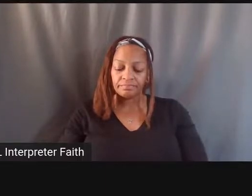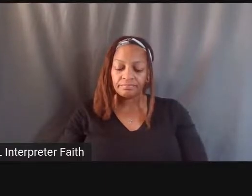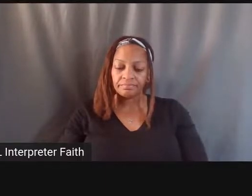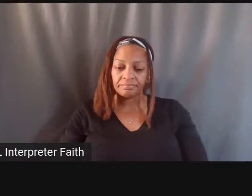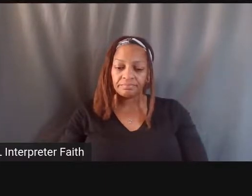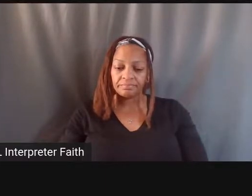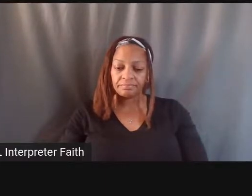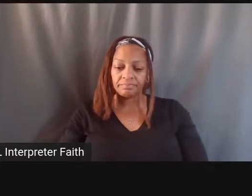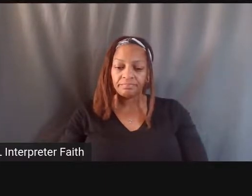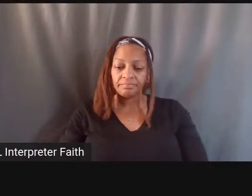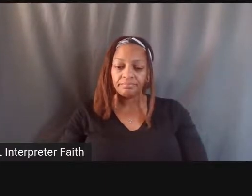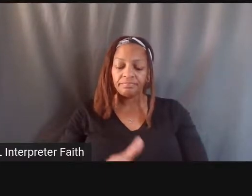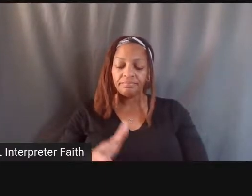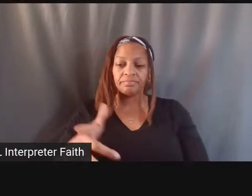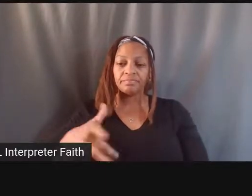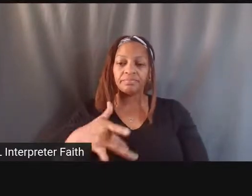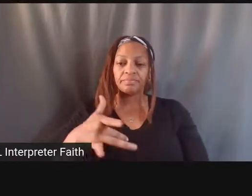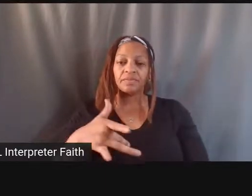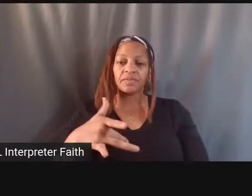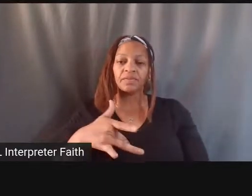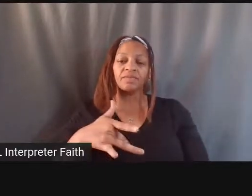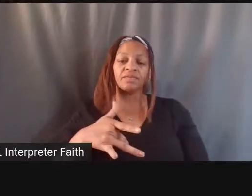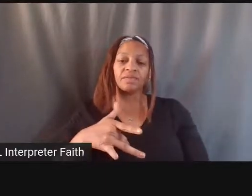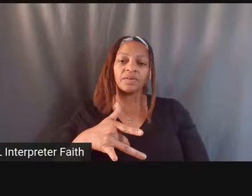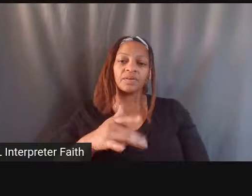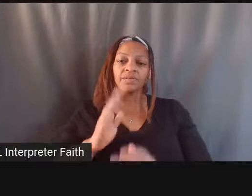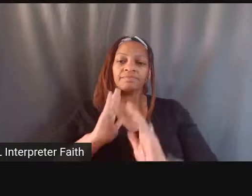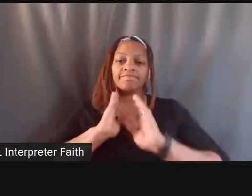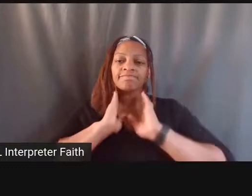Just feel your neck.